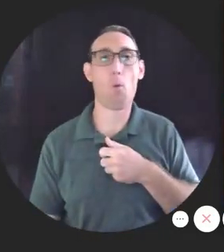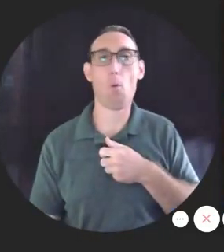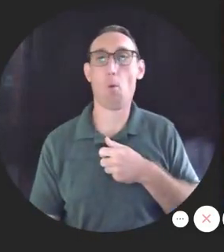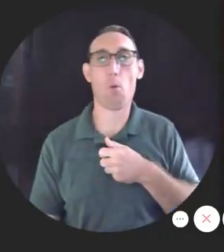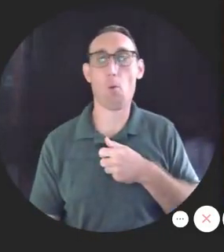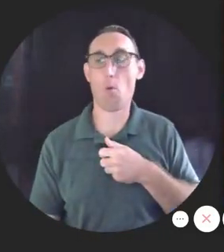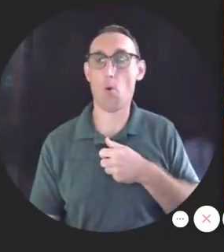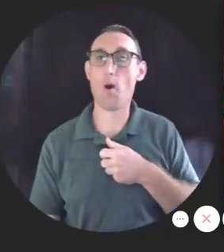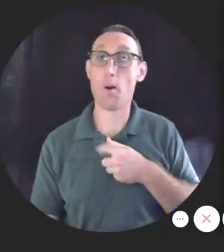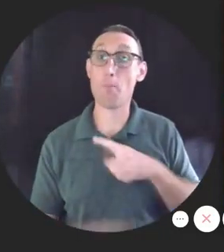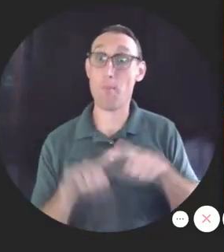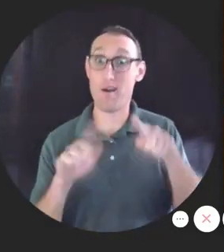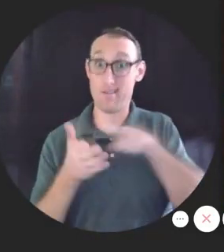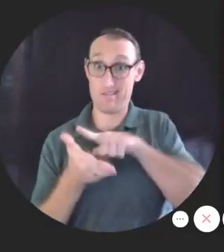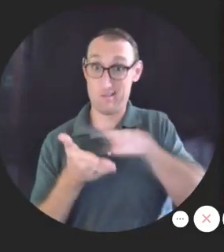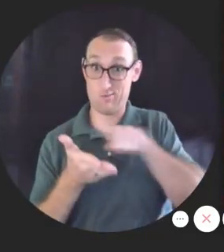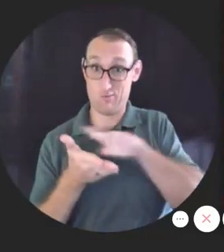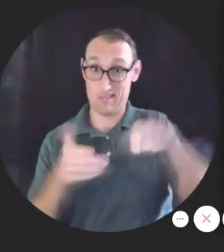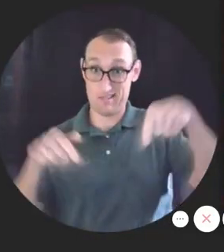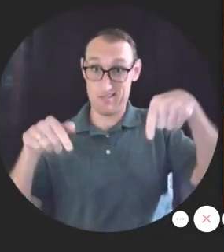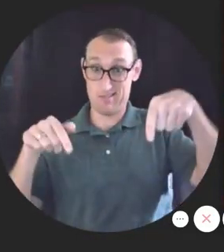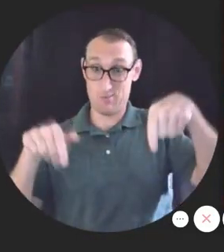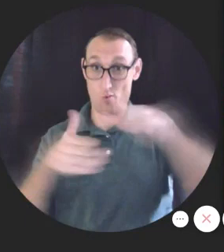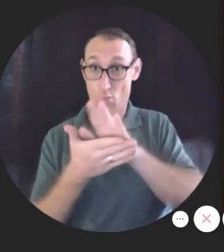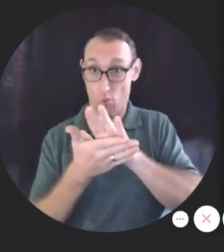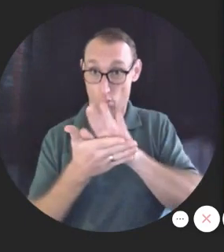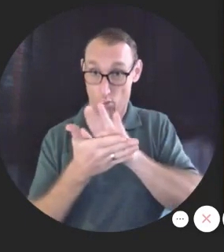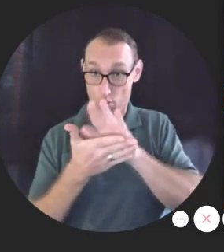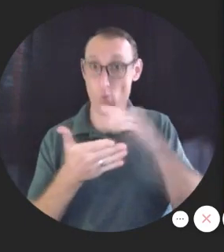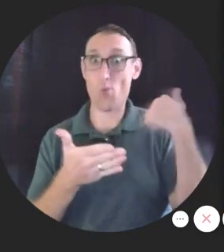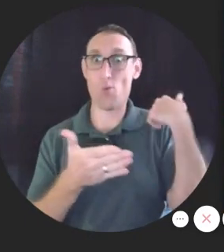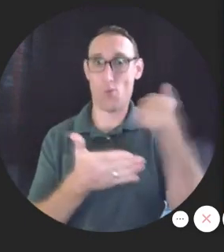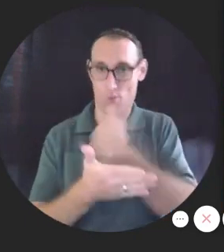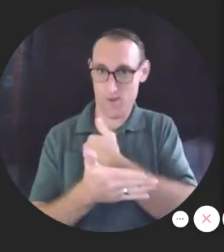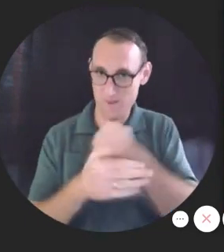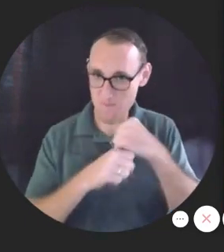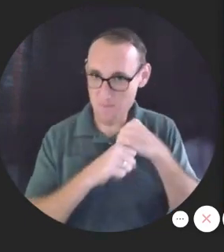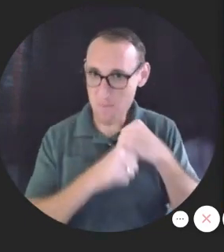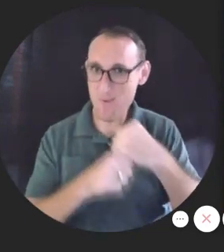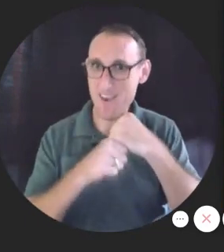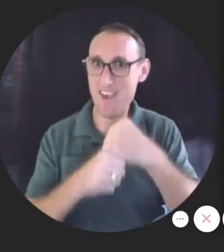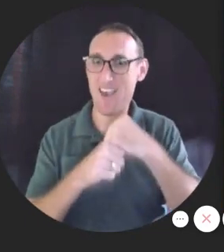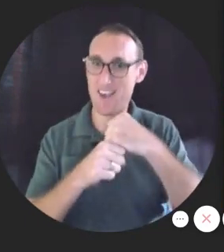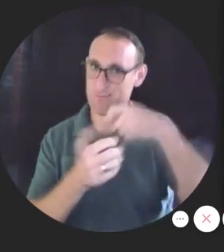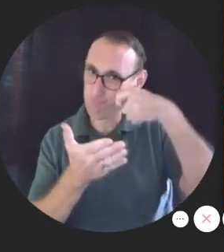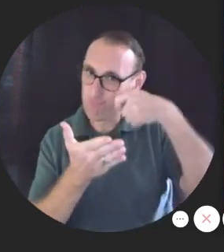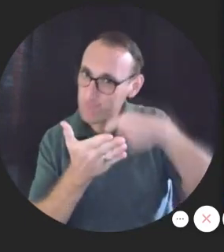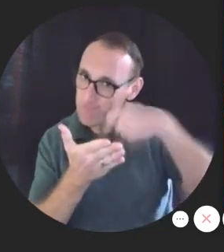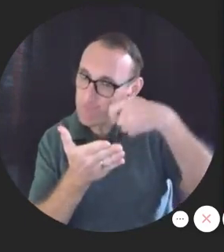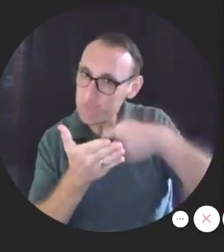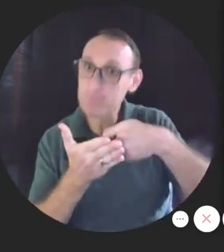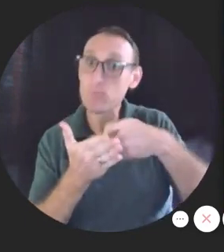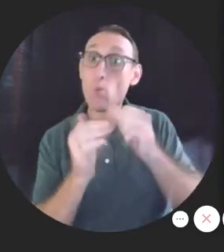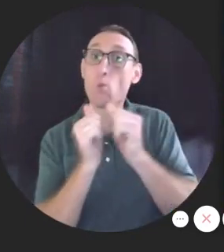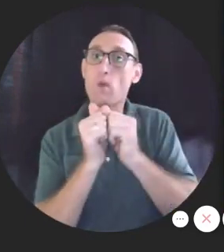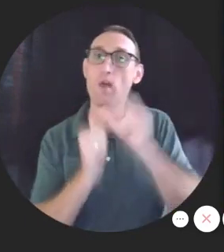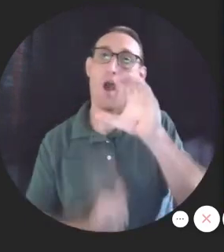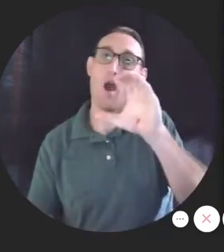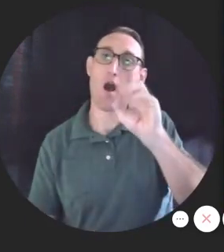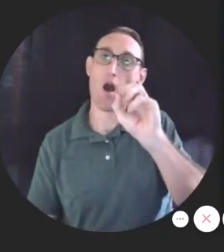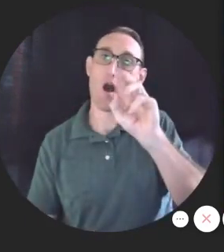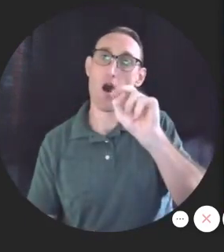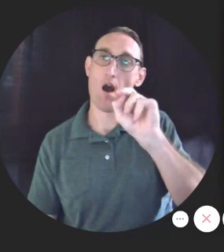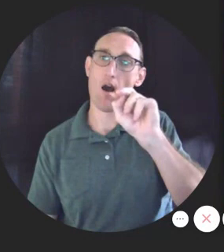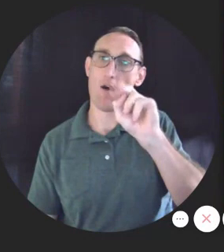challenge is to make a magnifying glass in a convex shape out of things that we